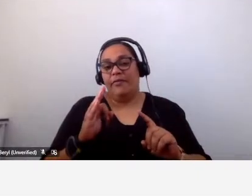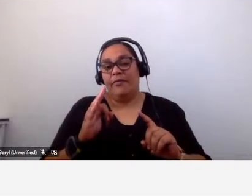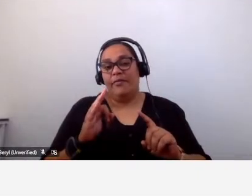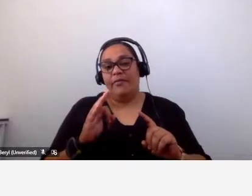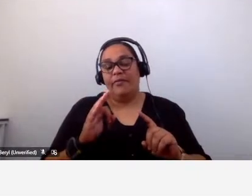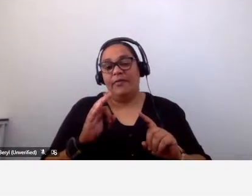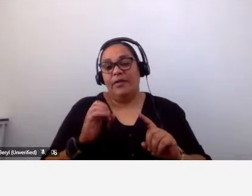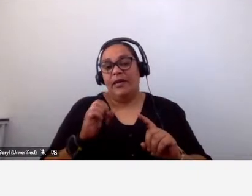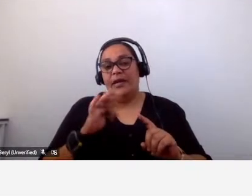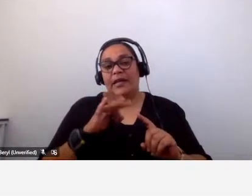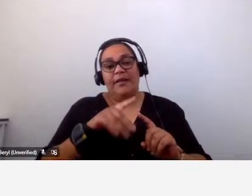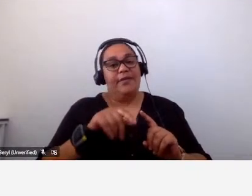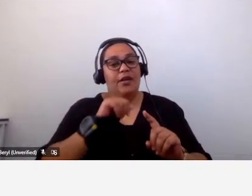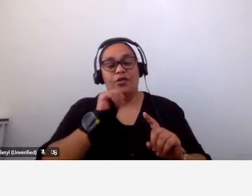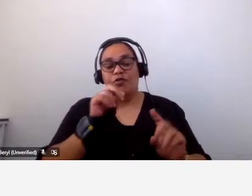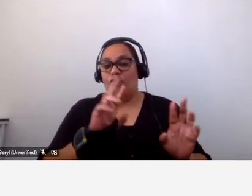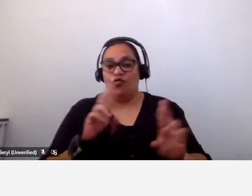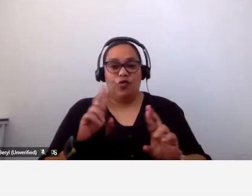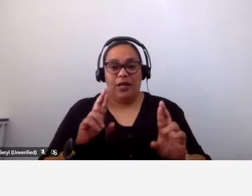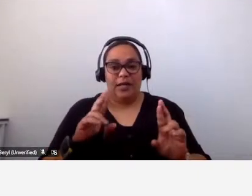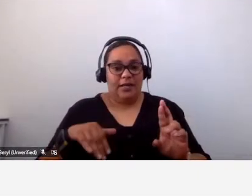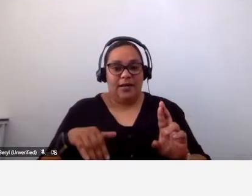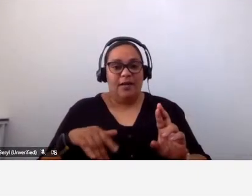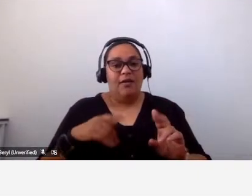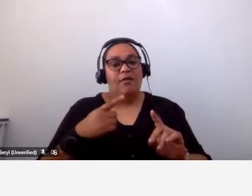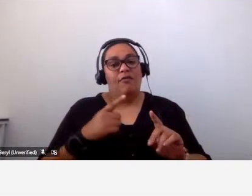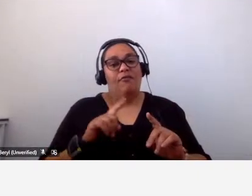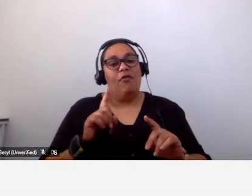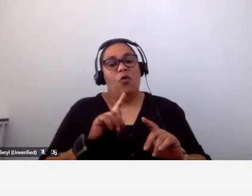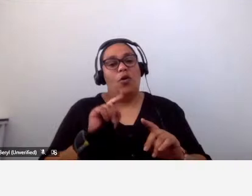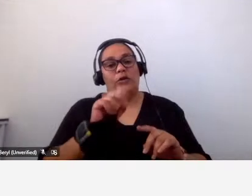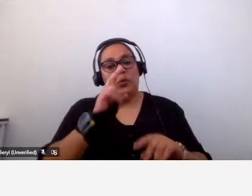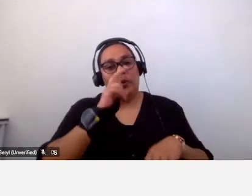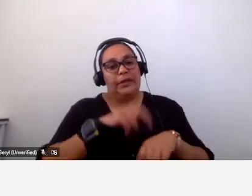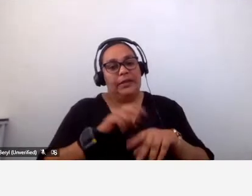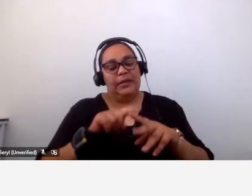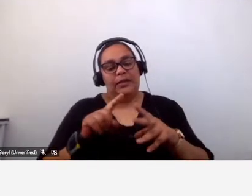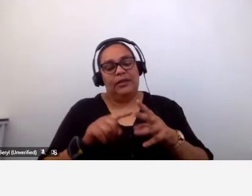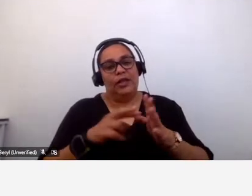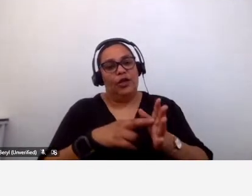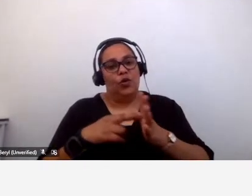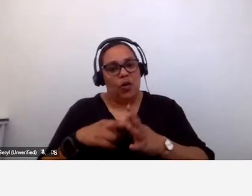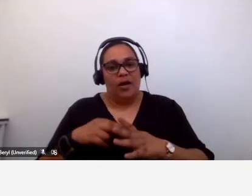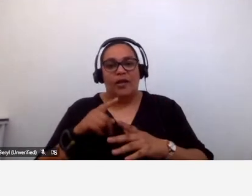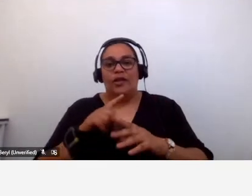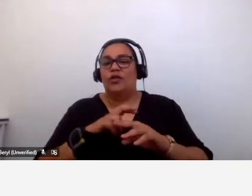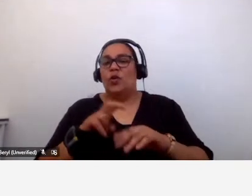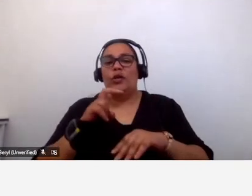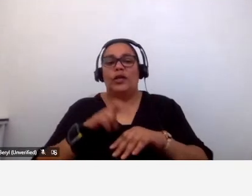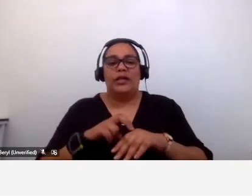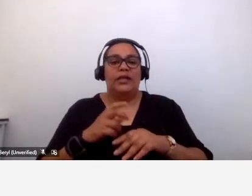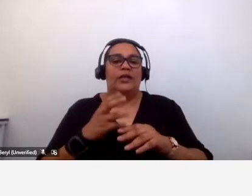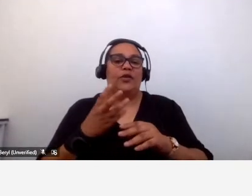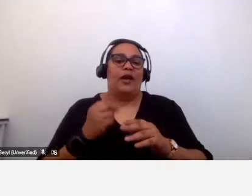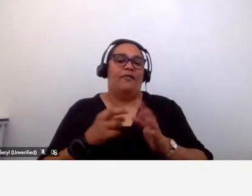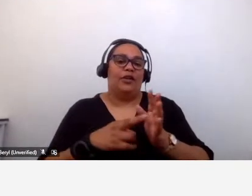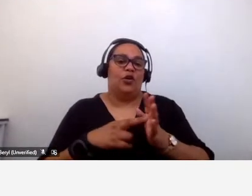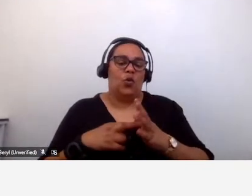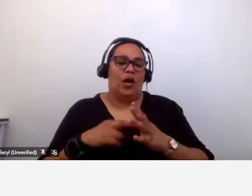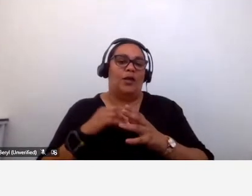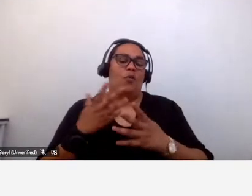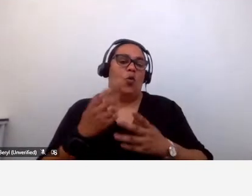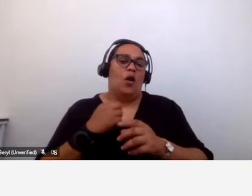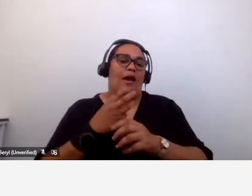purgatory is not ready in terms of the necessary requirements, it doesn't meet the actual requirement and